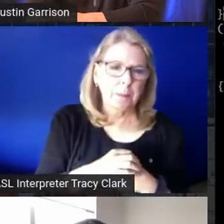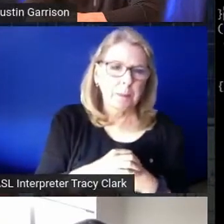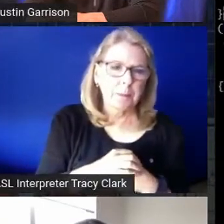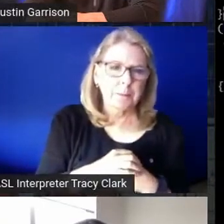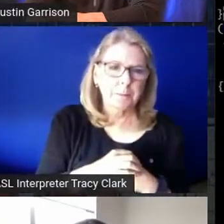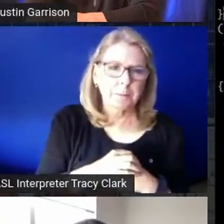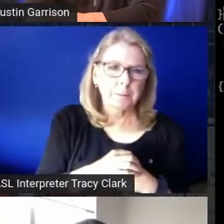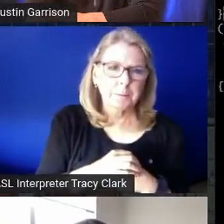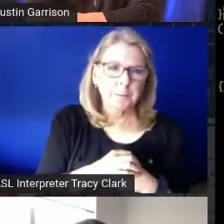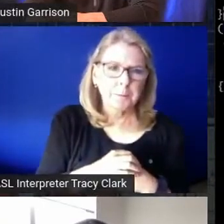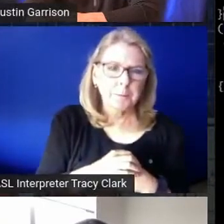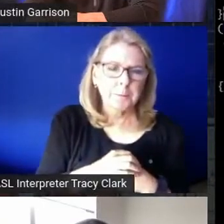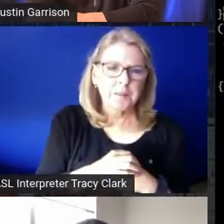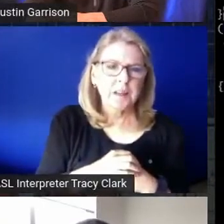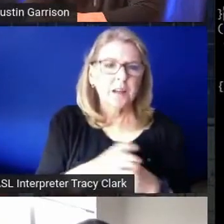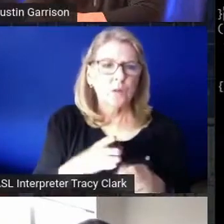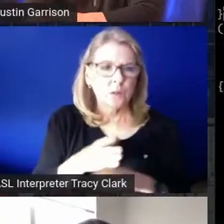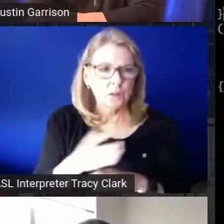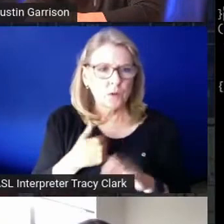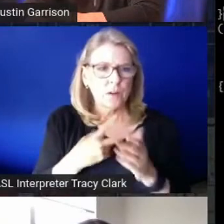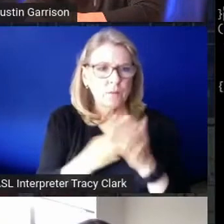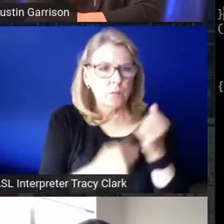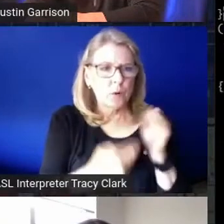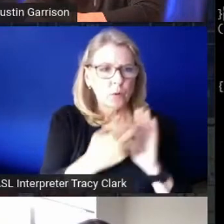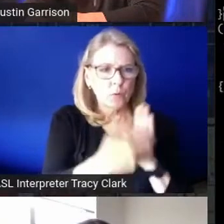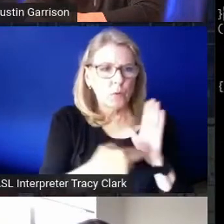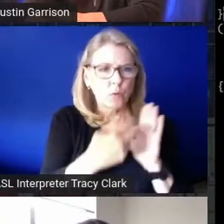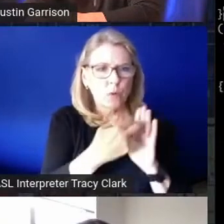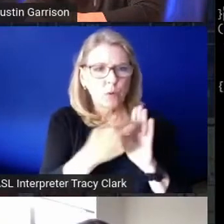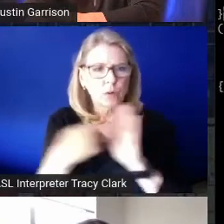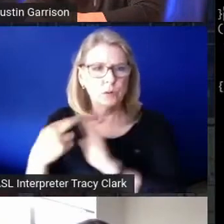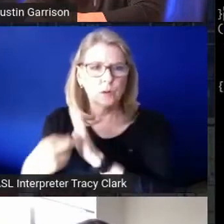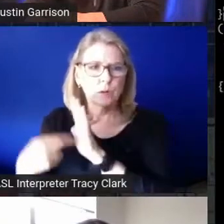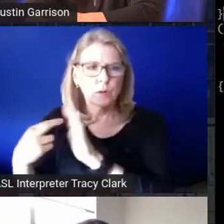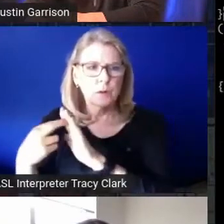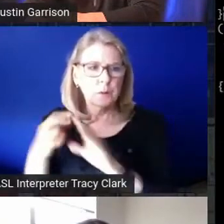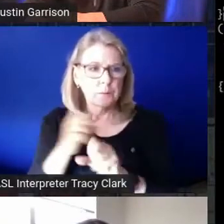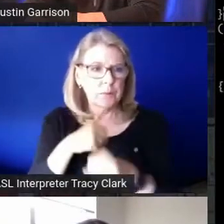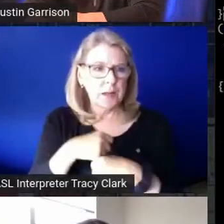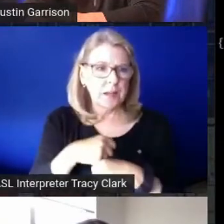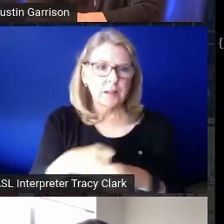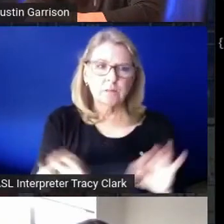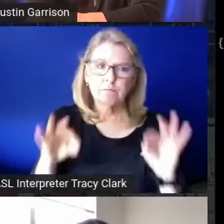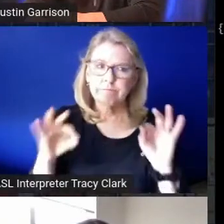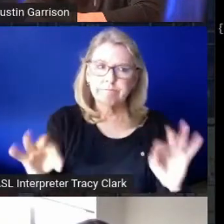So once you've got both roles created, you're basically good to go and move on to the fun part.